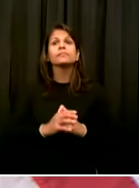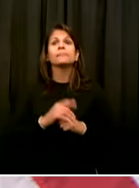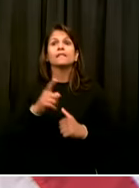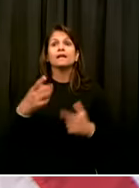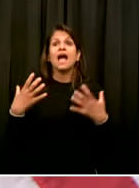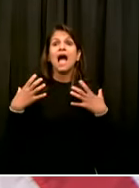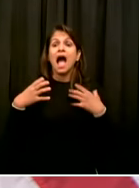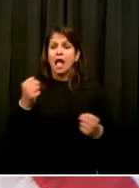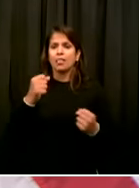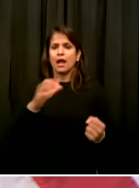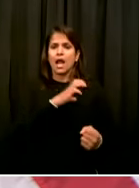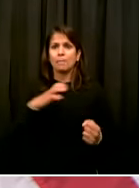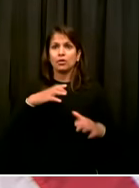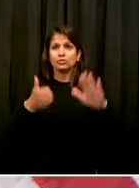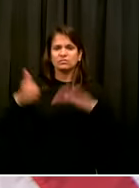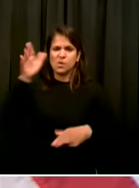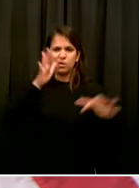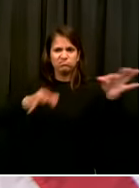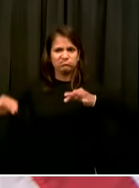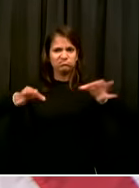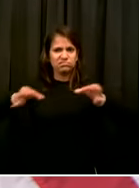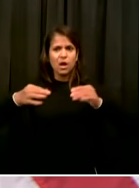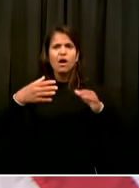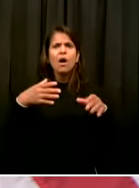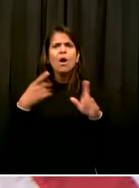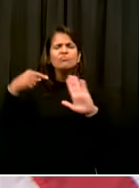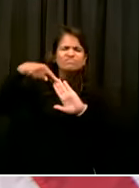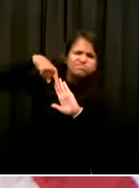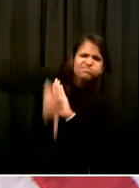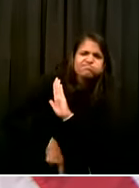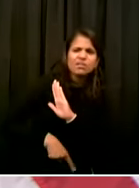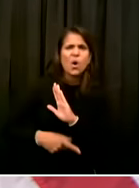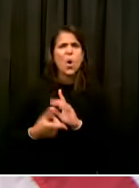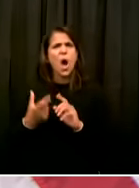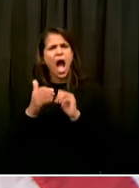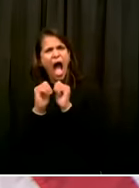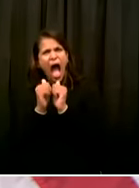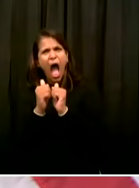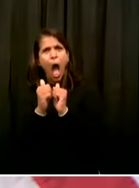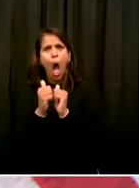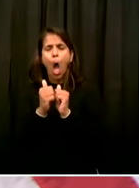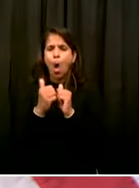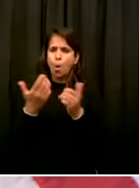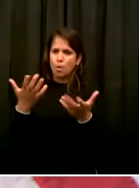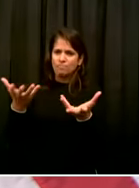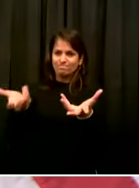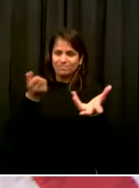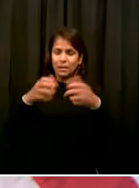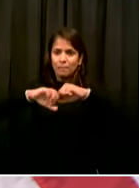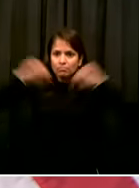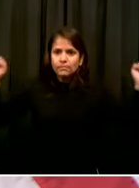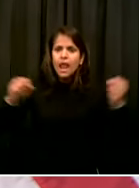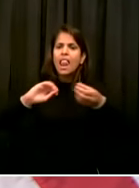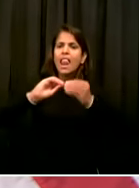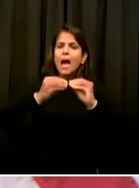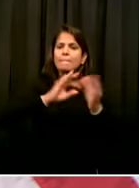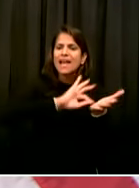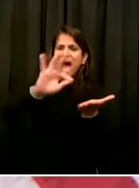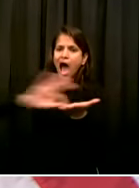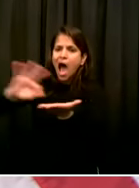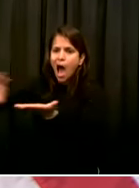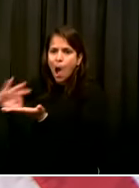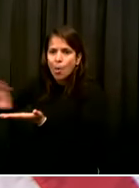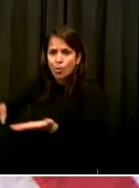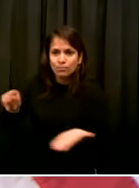core components of our response have been transparency and data. We set indicators that we have watched like